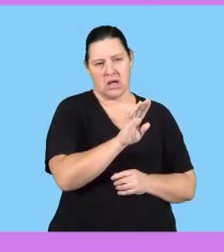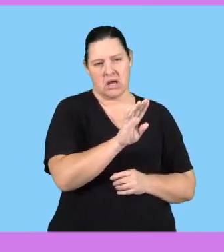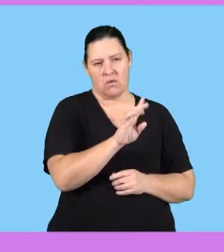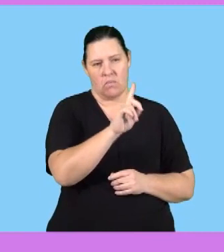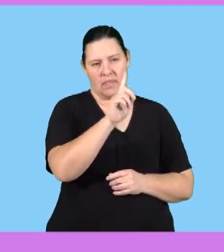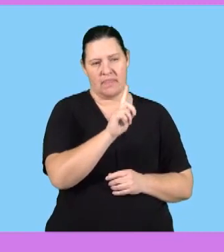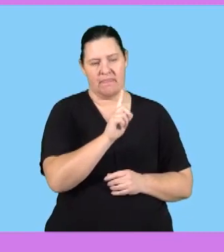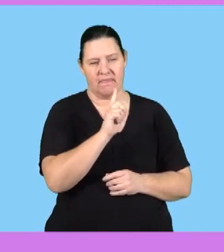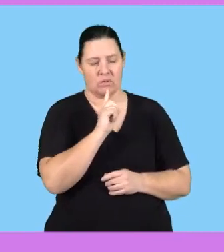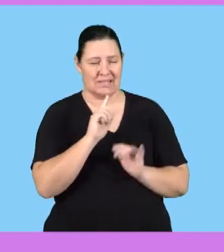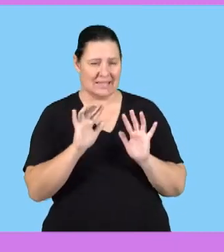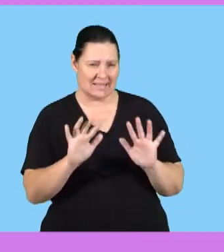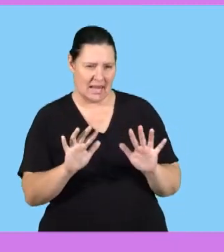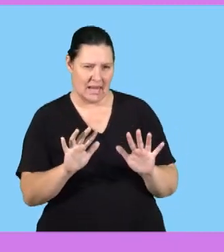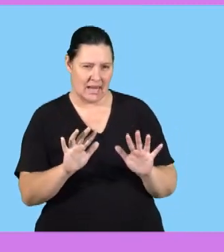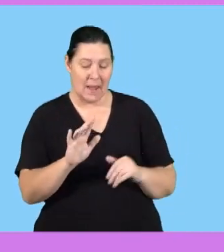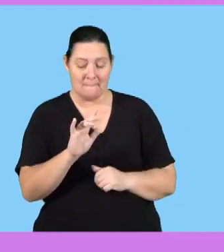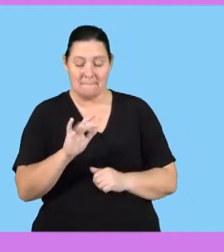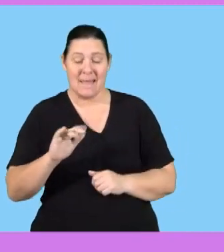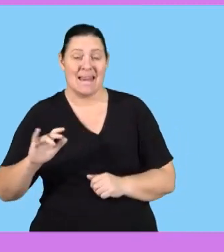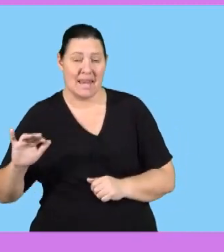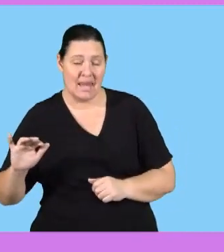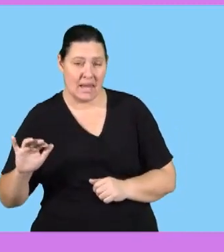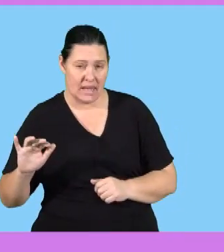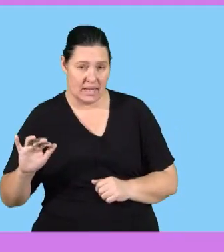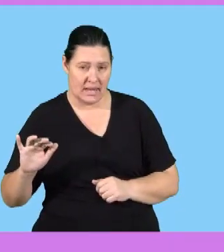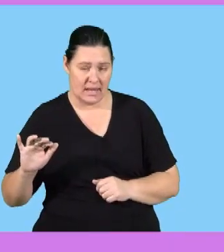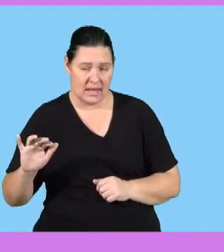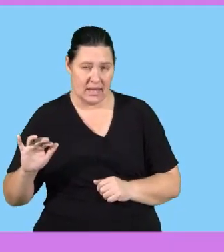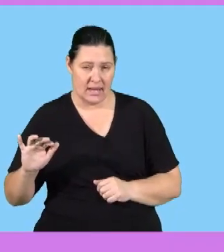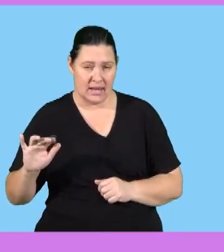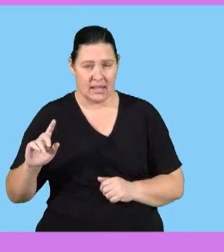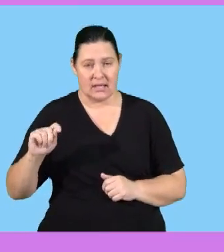1,010, and remember this is millions,